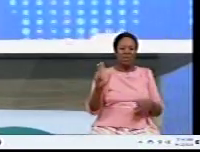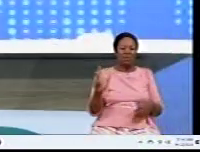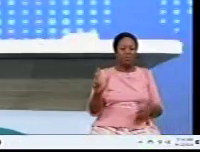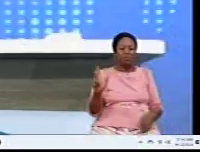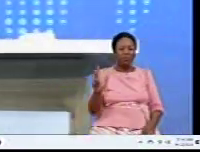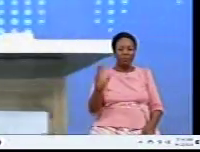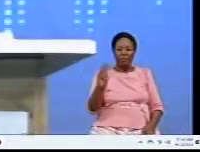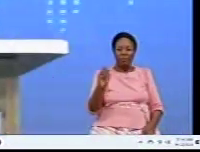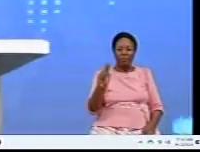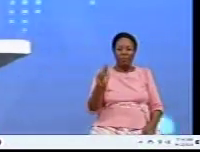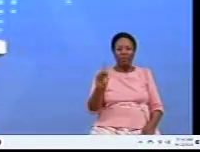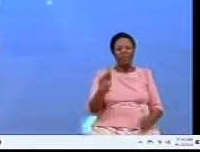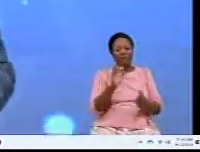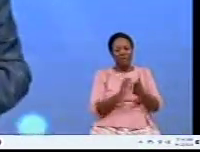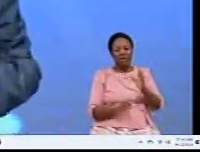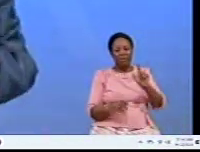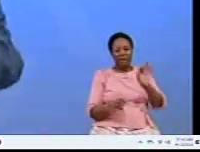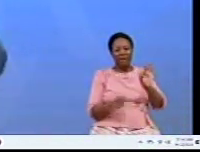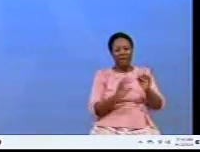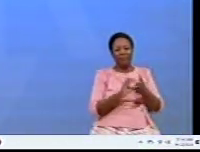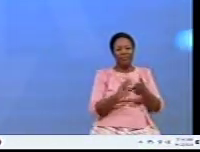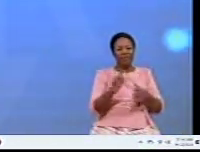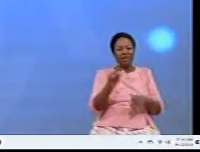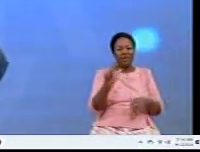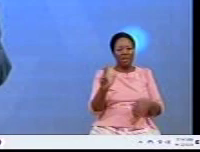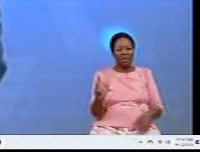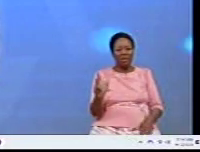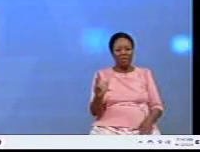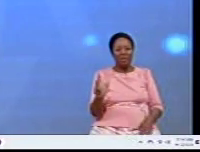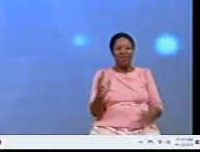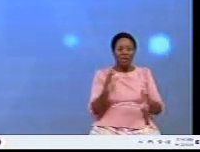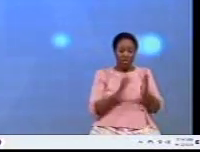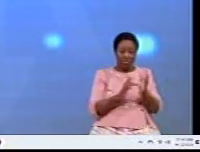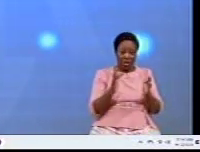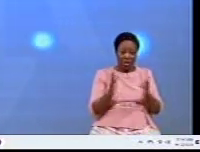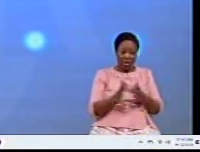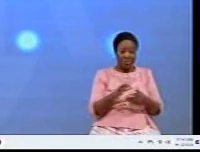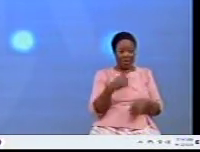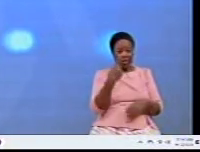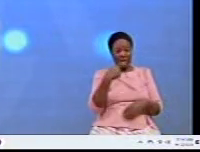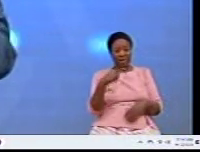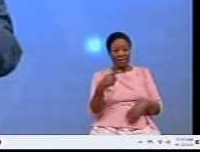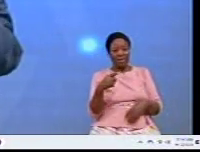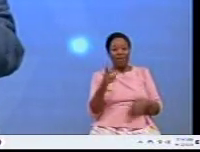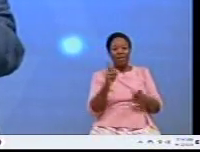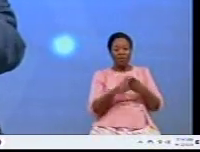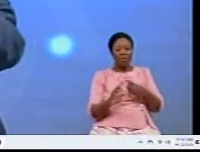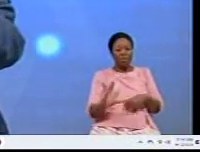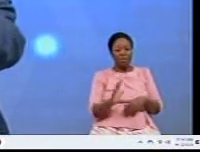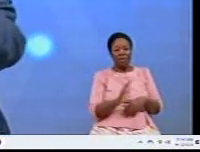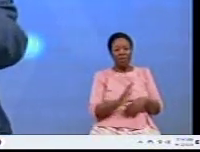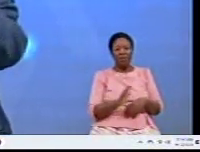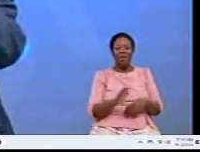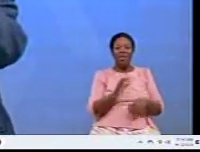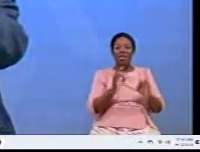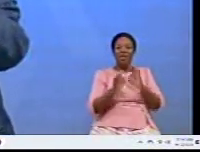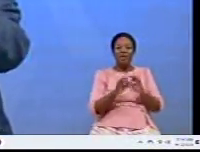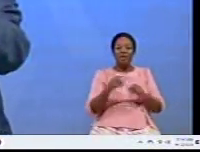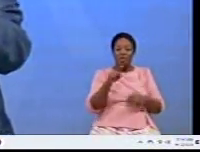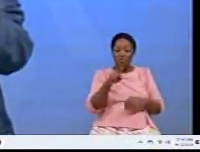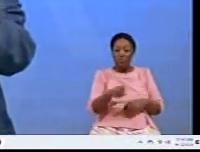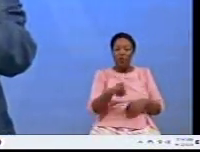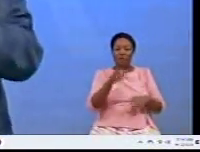chapter 9, verse 23. Jesus said unto him, if thou